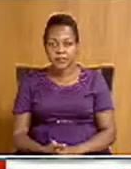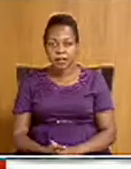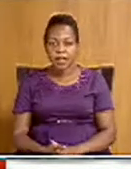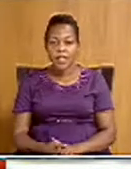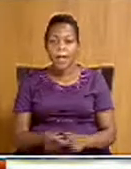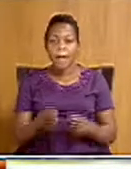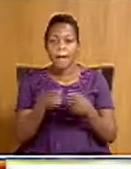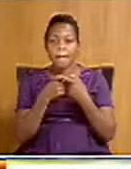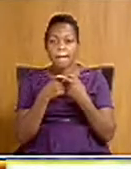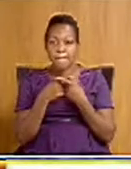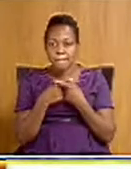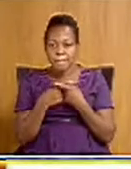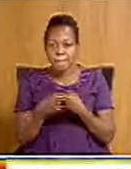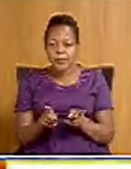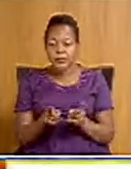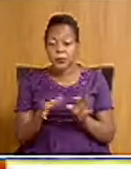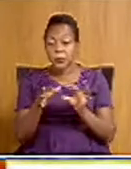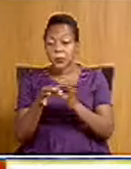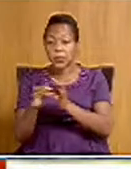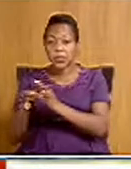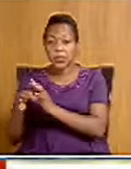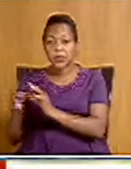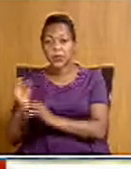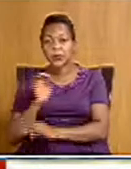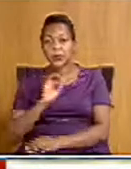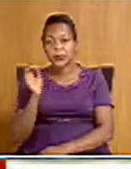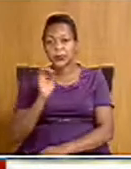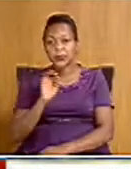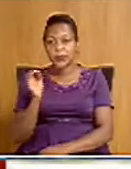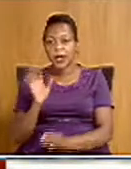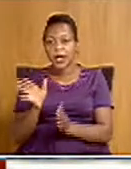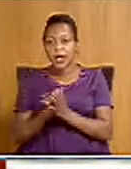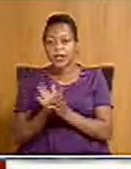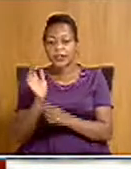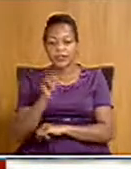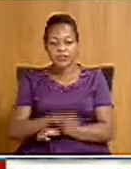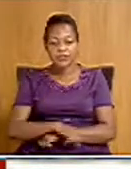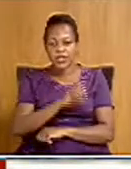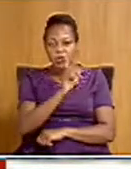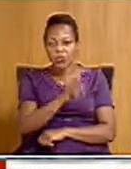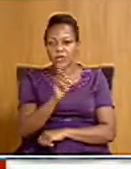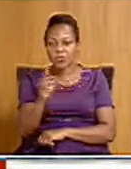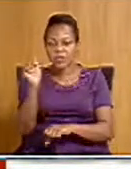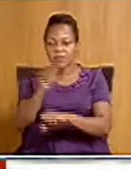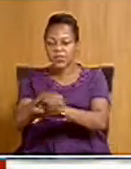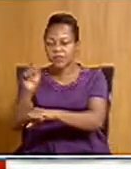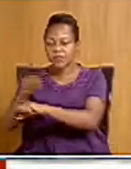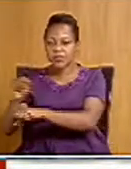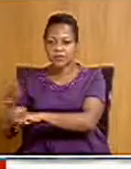They were, however, not coordinated, and they were defeated one by one.